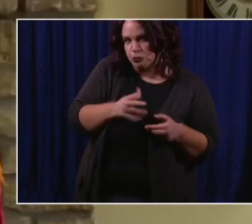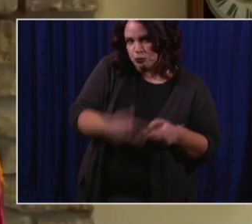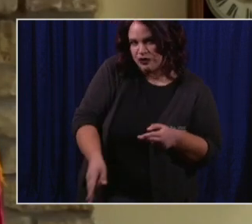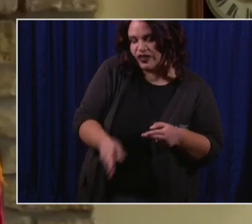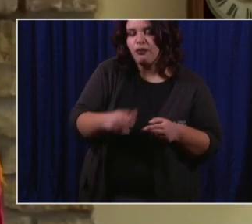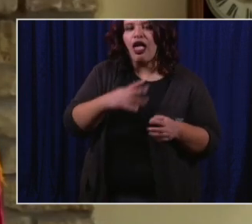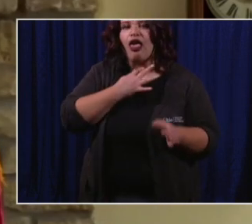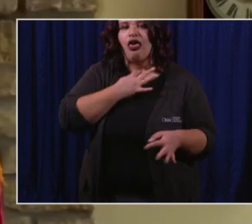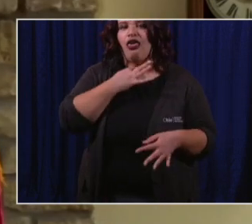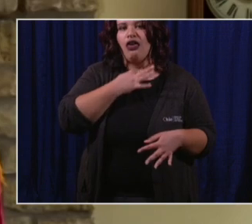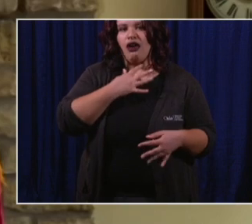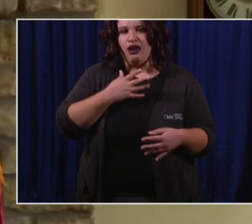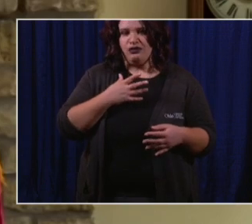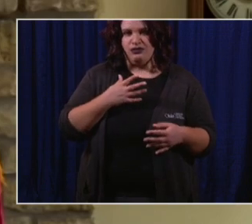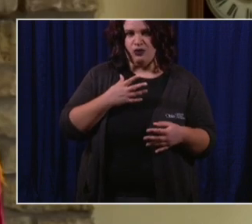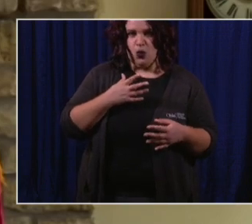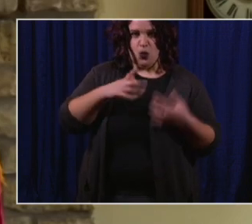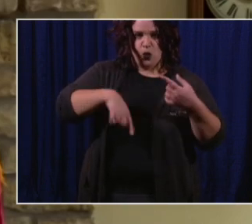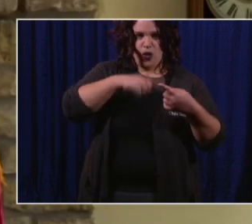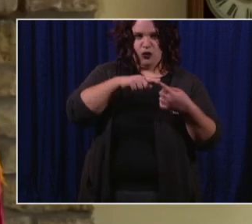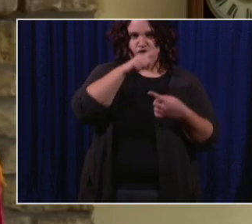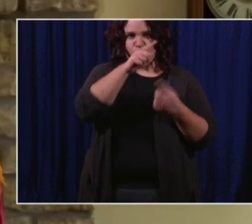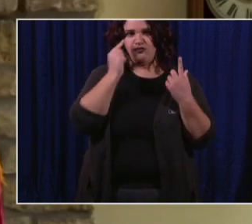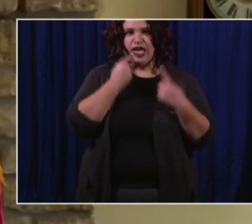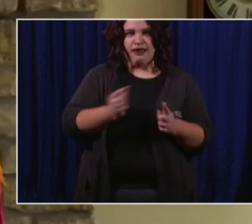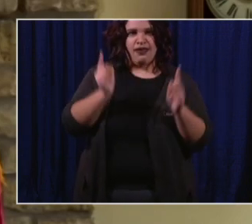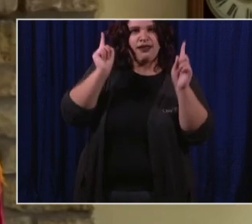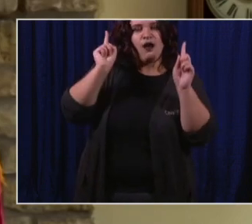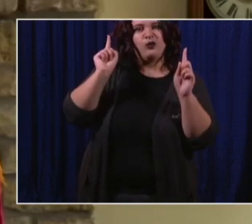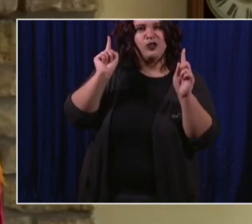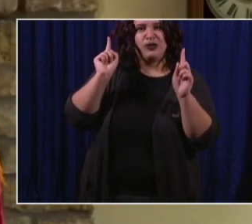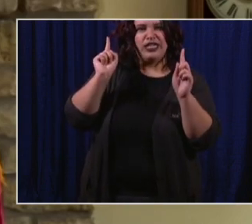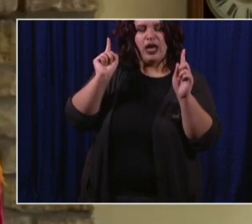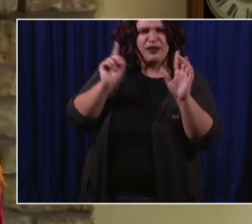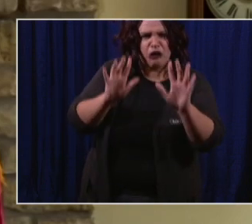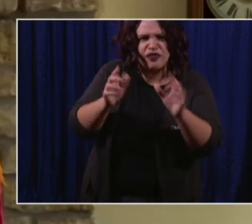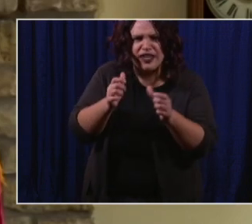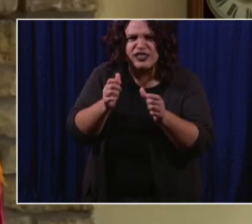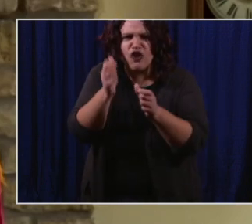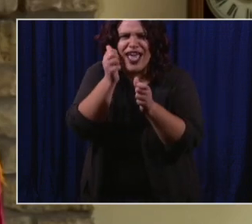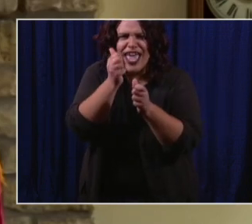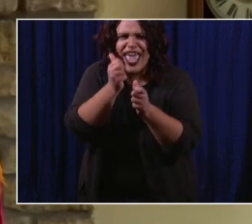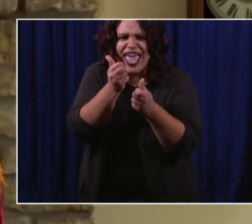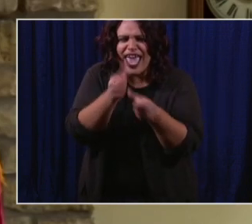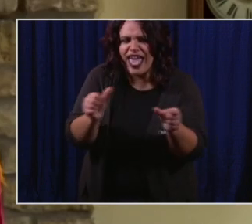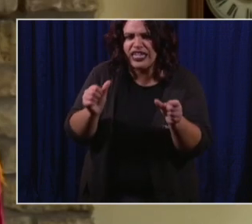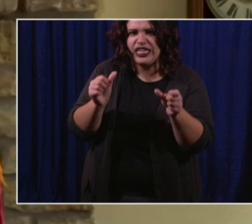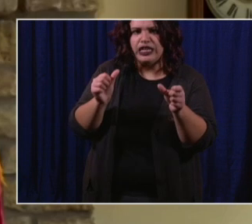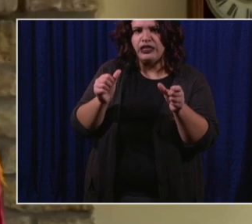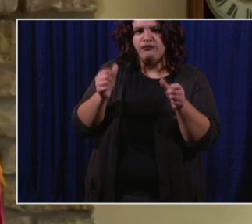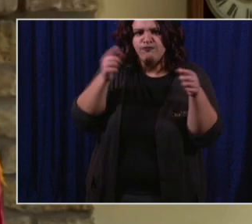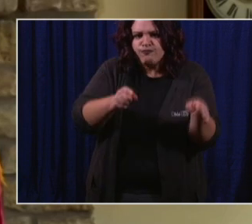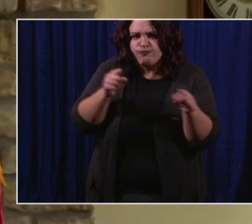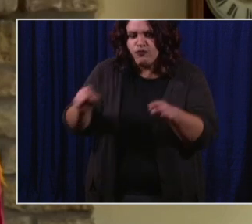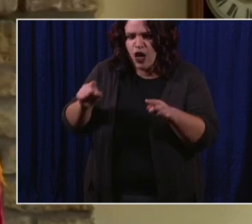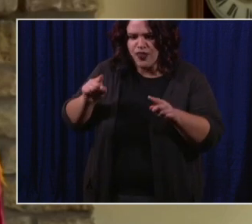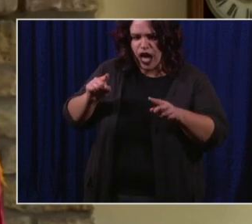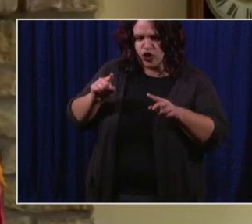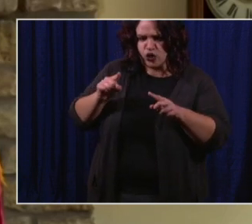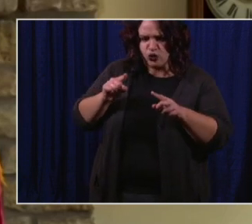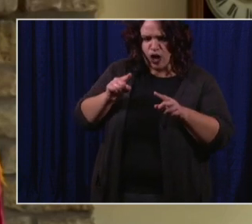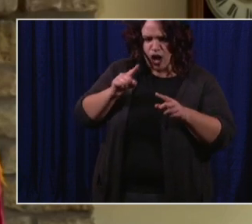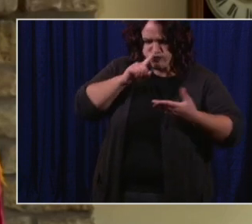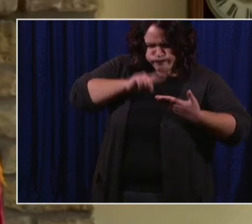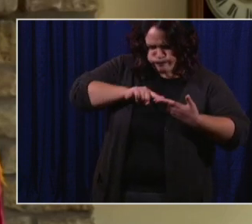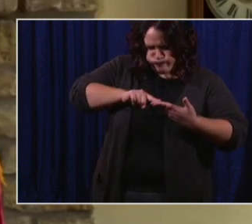at to make an announcement? Is there any indicators that you're looking at or specialists that